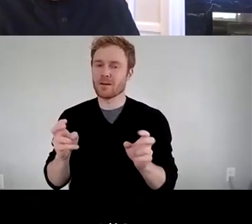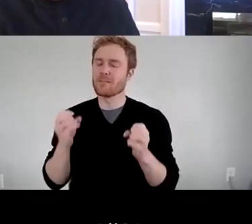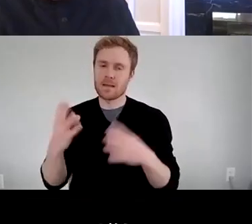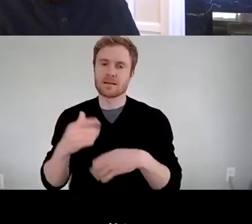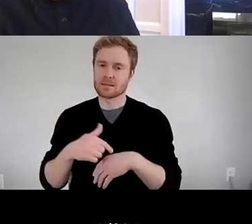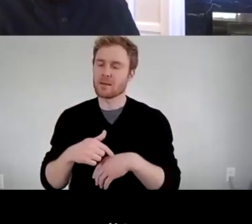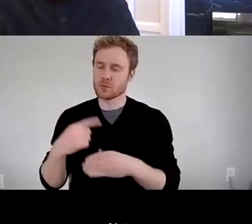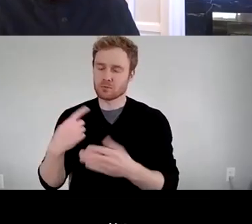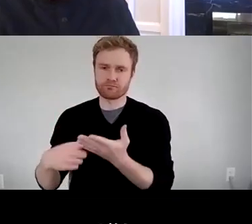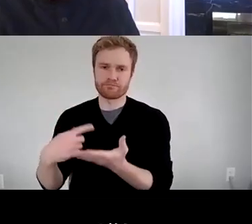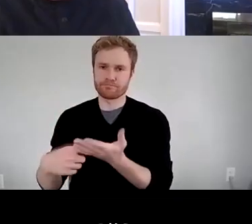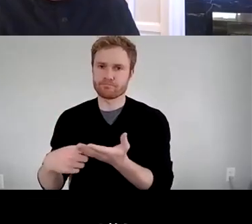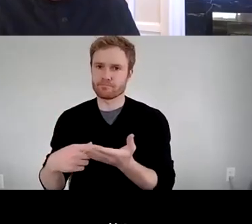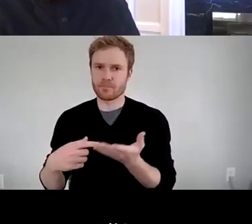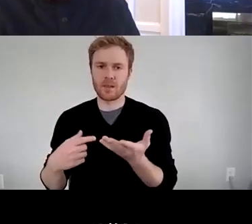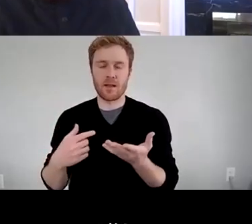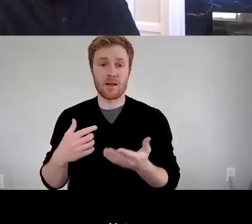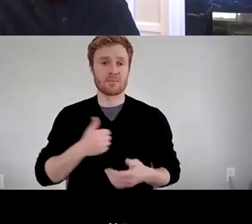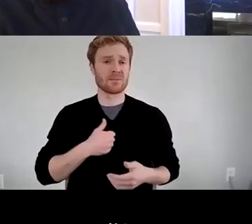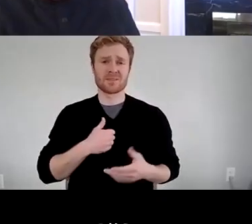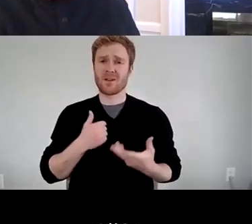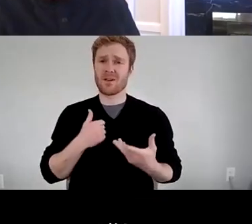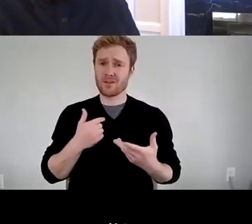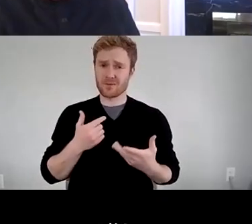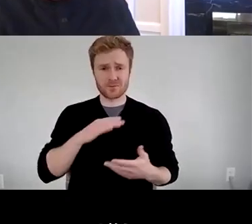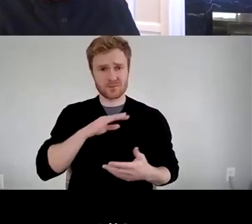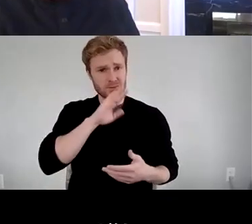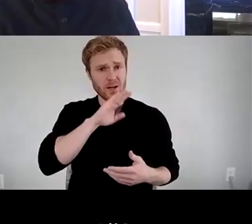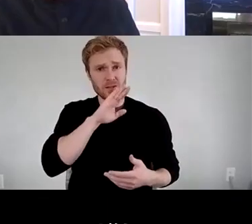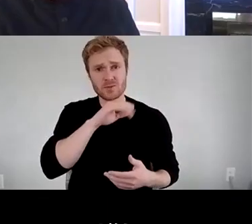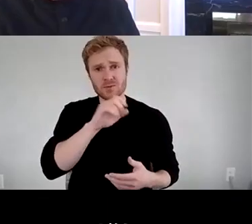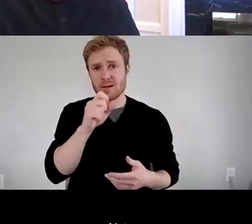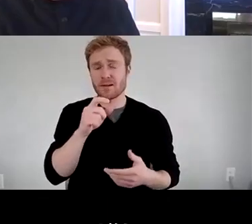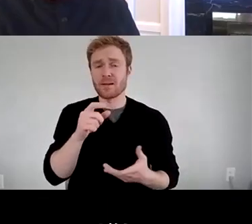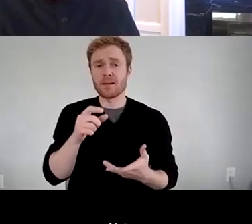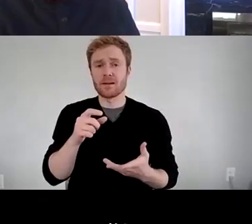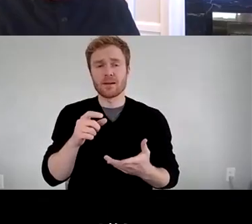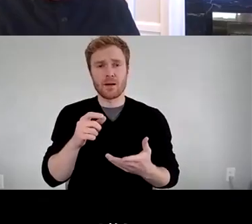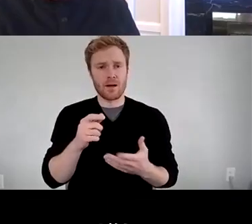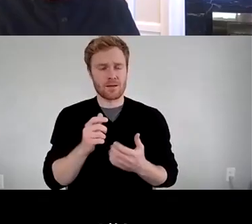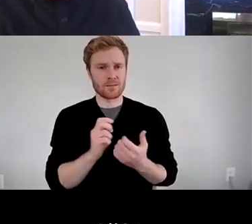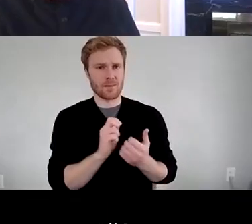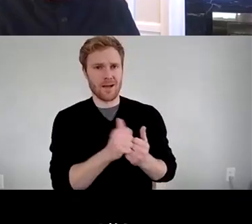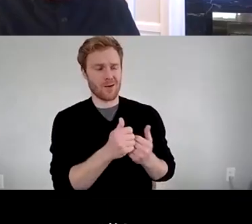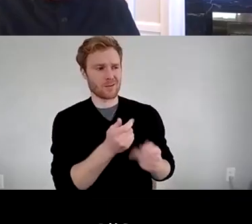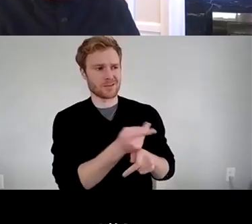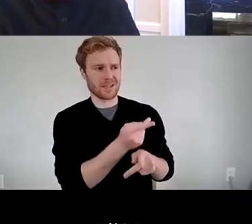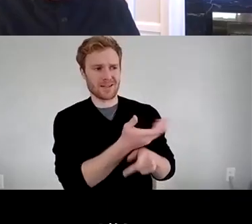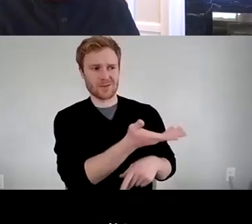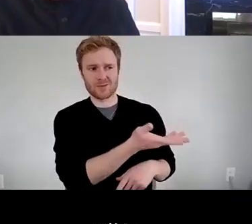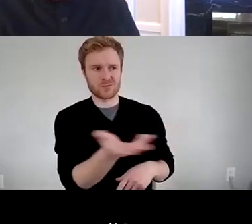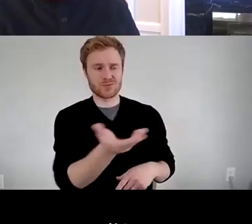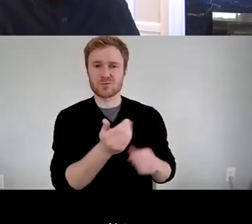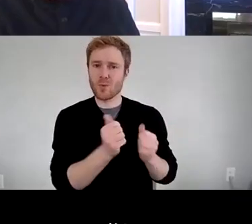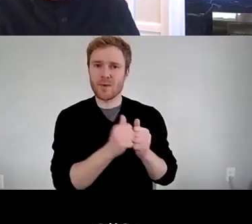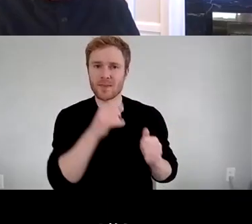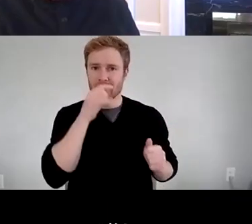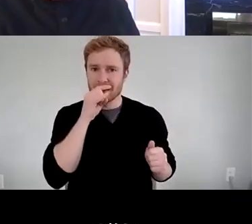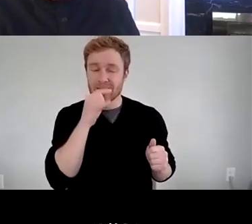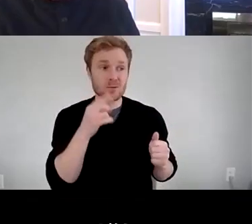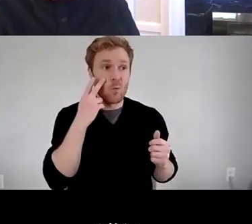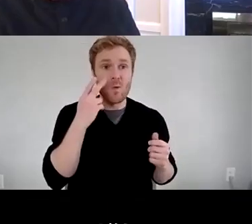the pandemic, given that the school board is struggling, I'm hopeful that they'll be more open to the conversation. Reverend Burgess